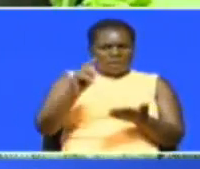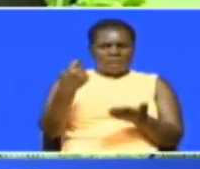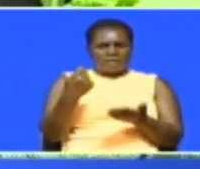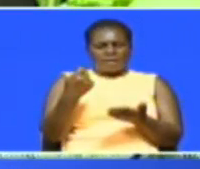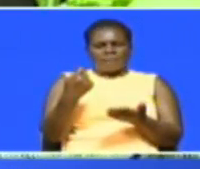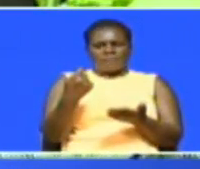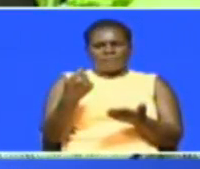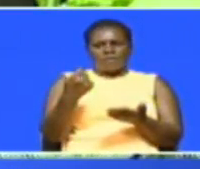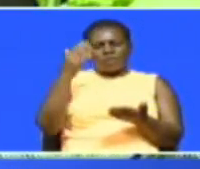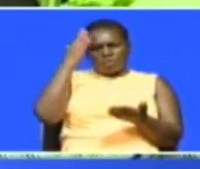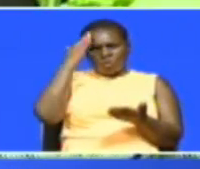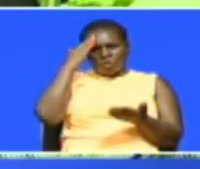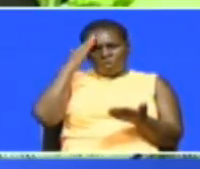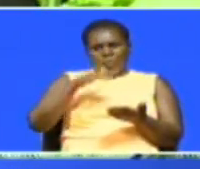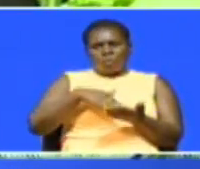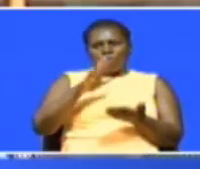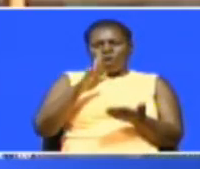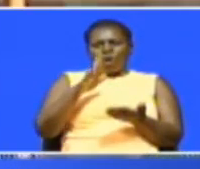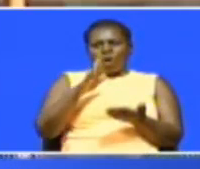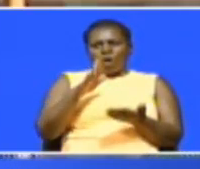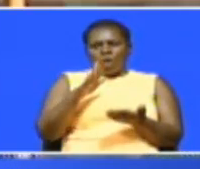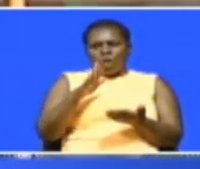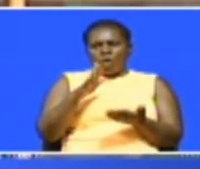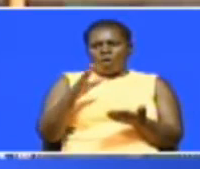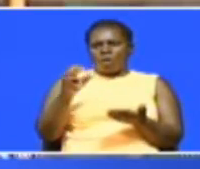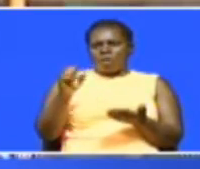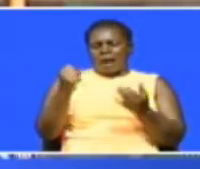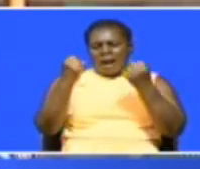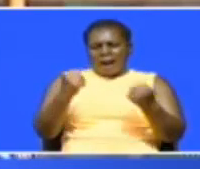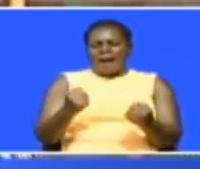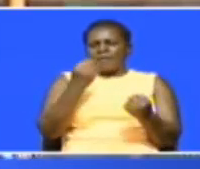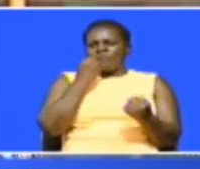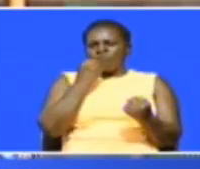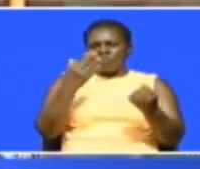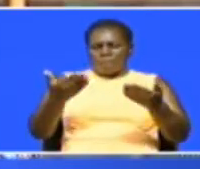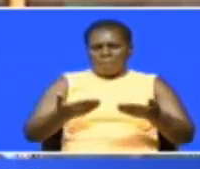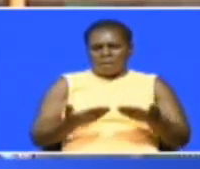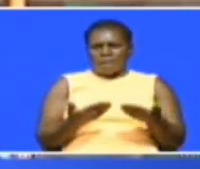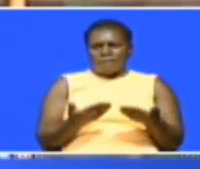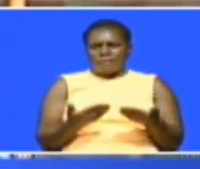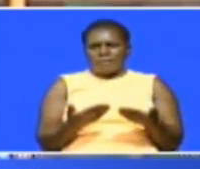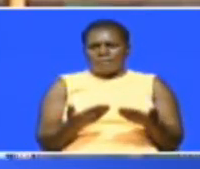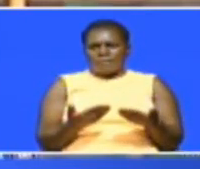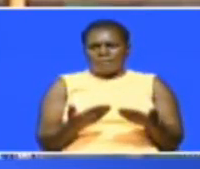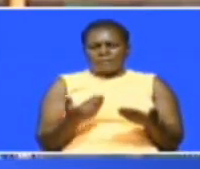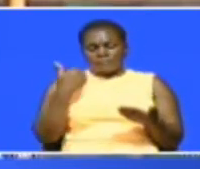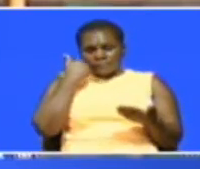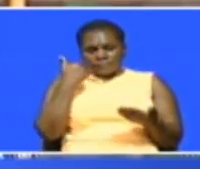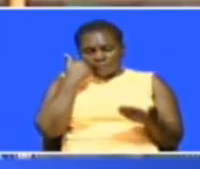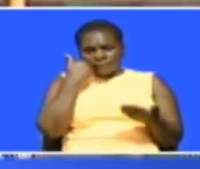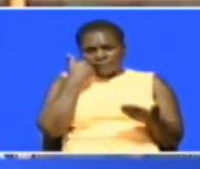we are known to consume more of the starchy foods, and those ones bring us all our related